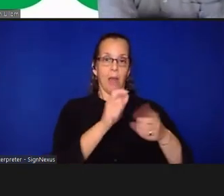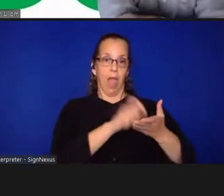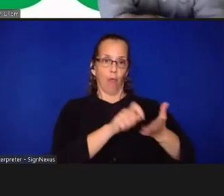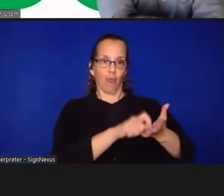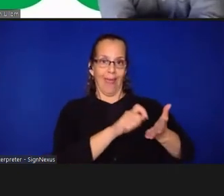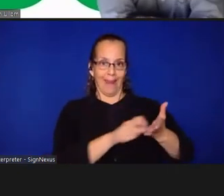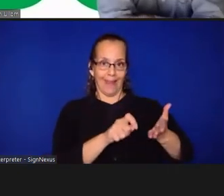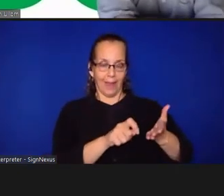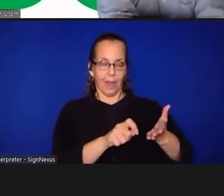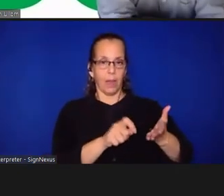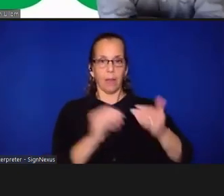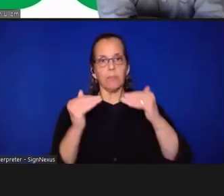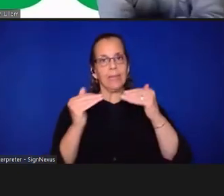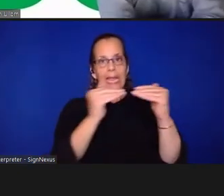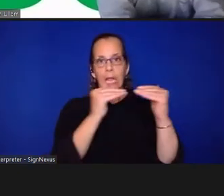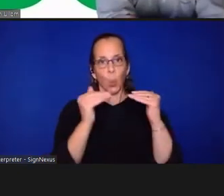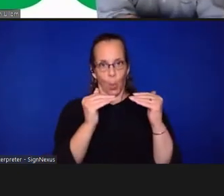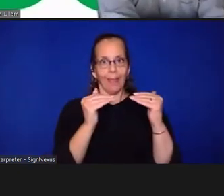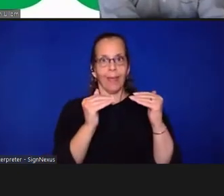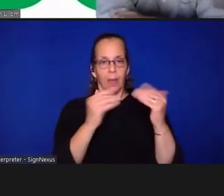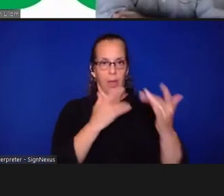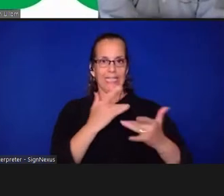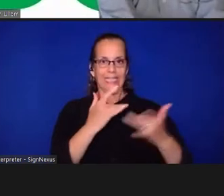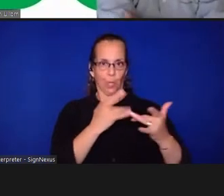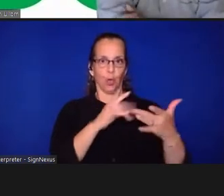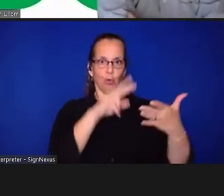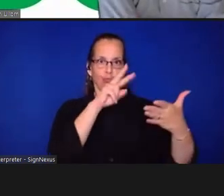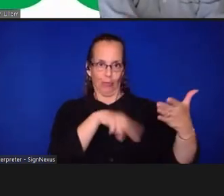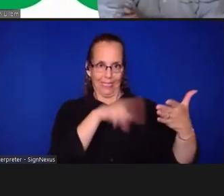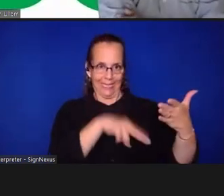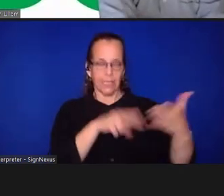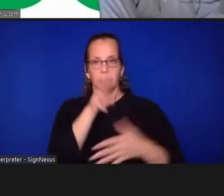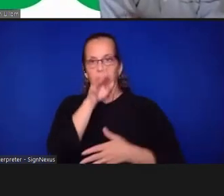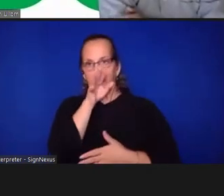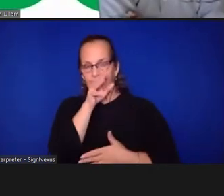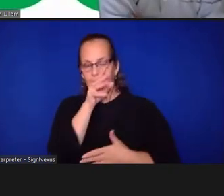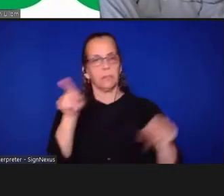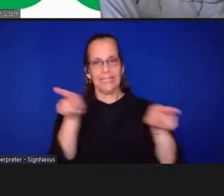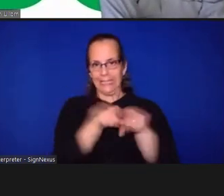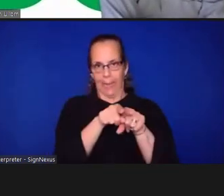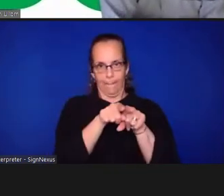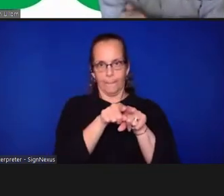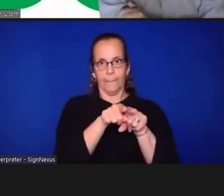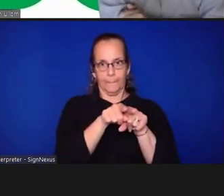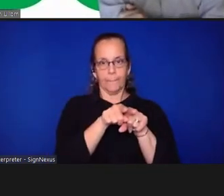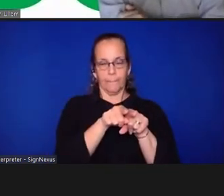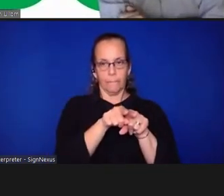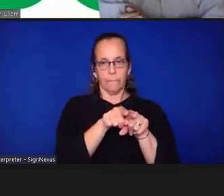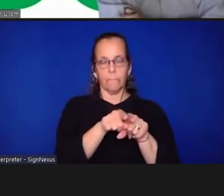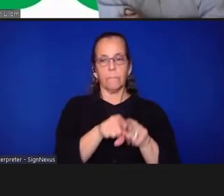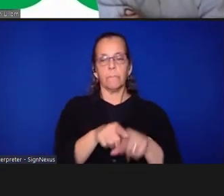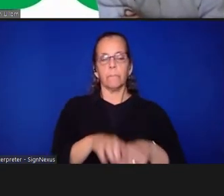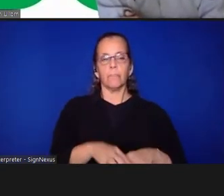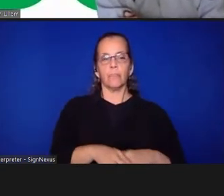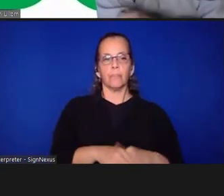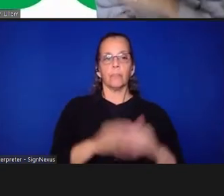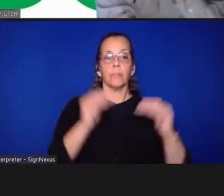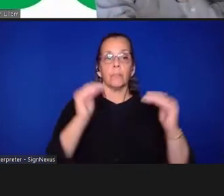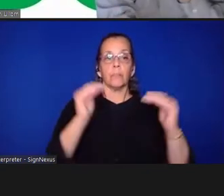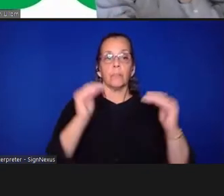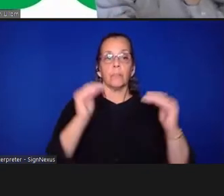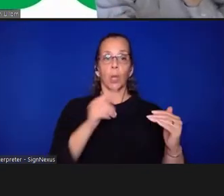considered equally and will make sure that you have the right information about how to submit in writing the next speaker